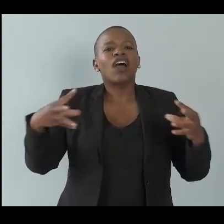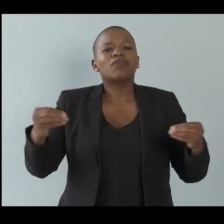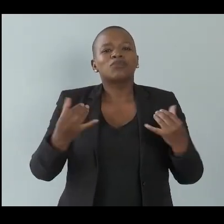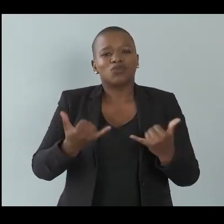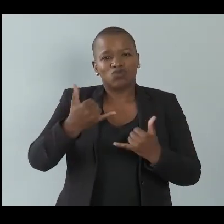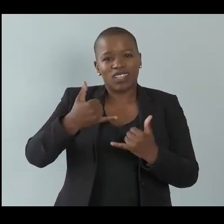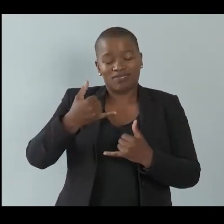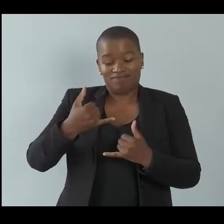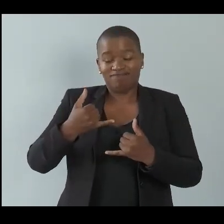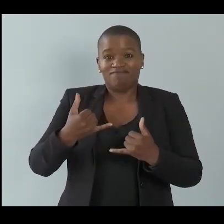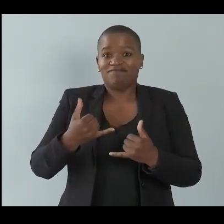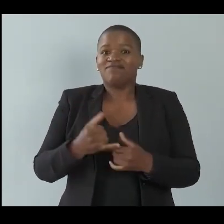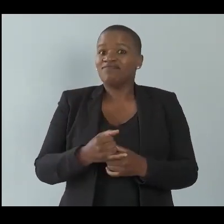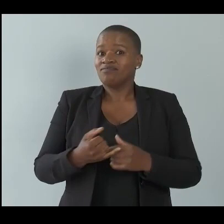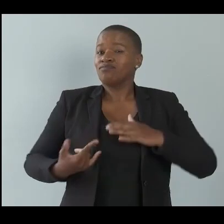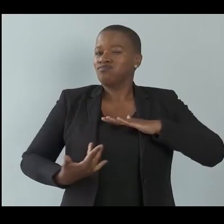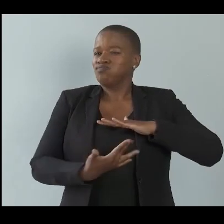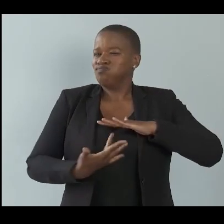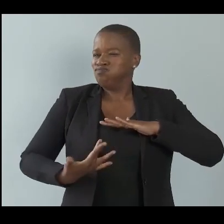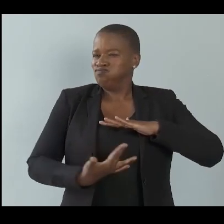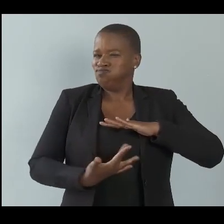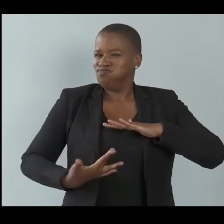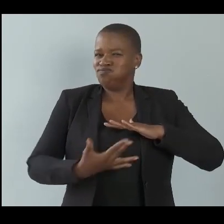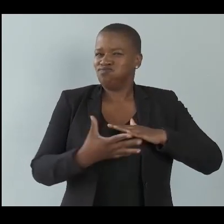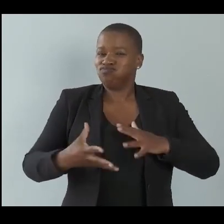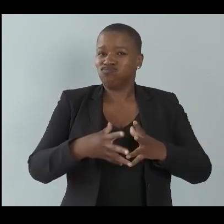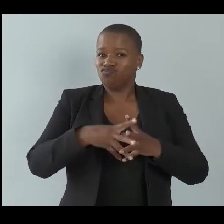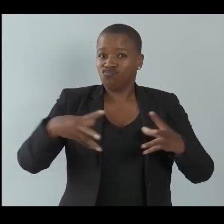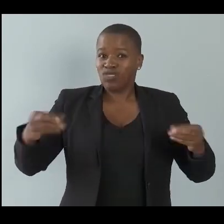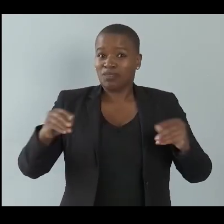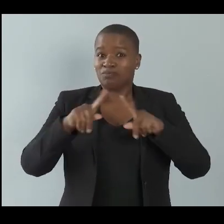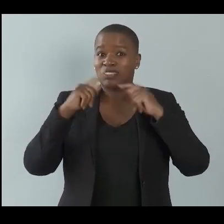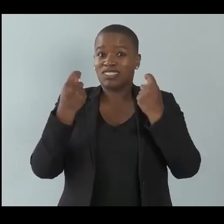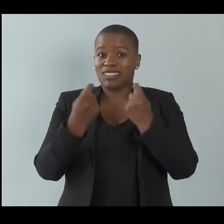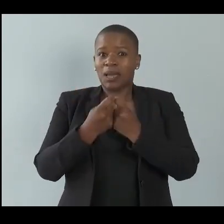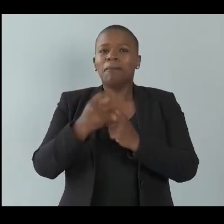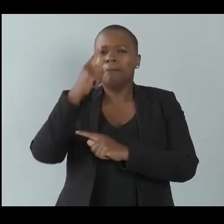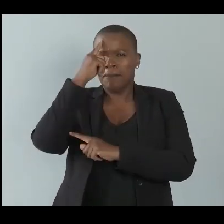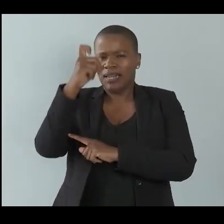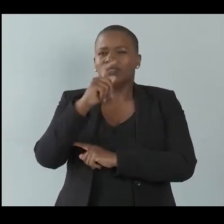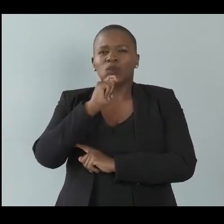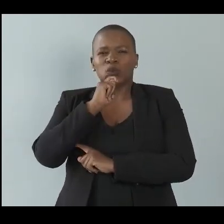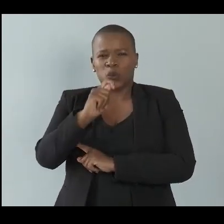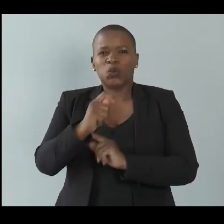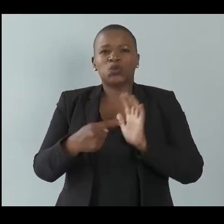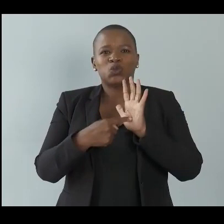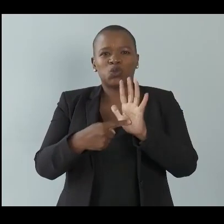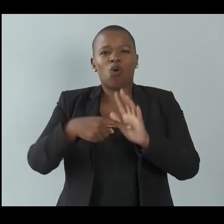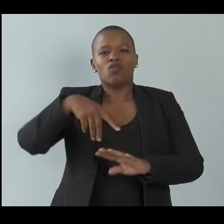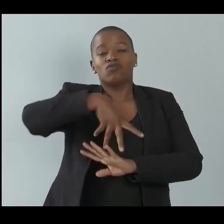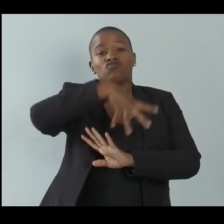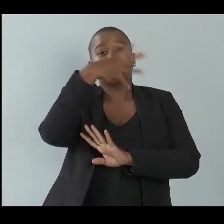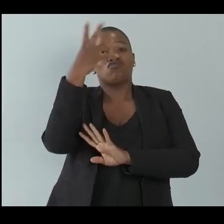I am a passionate Springbok supporter, a team that I believe represents our Rainbow Nation at its best. Whilst